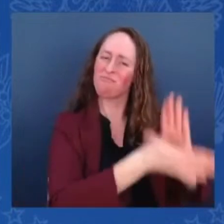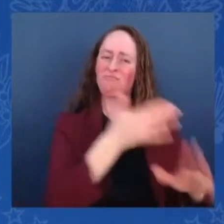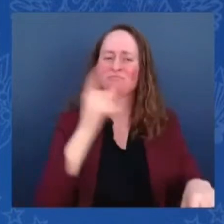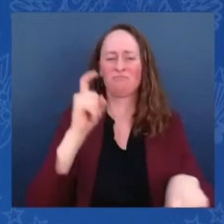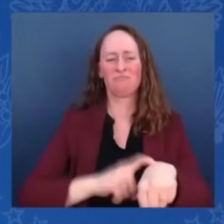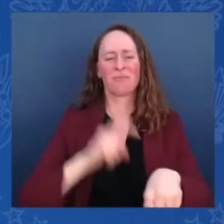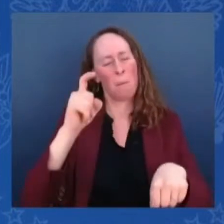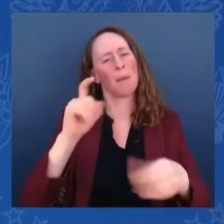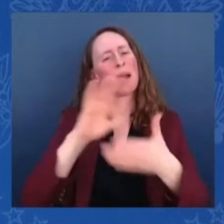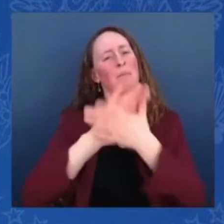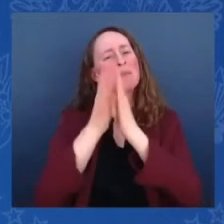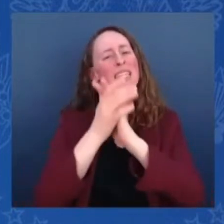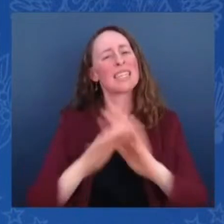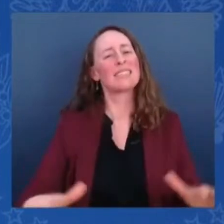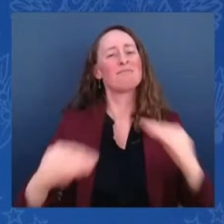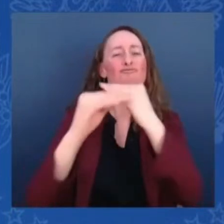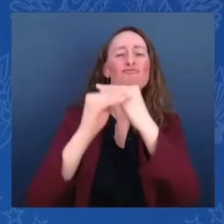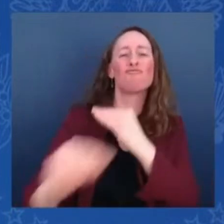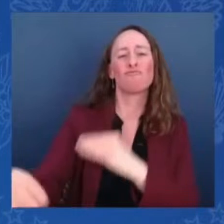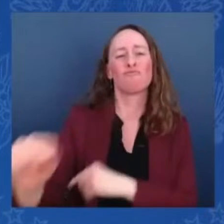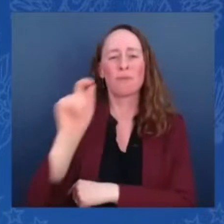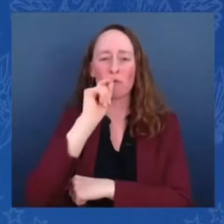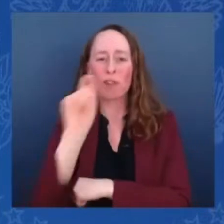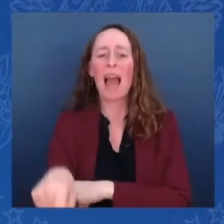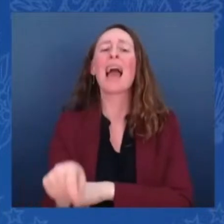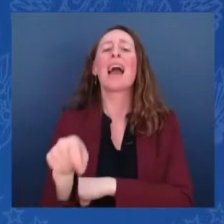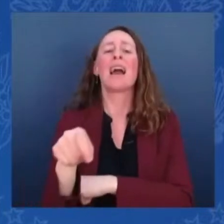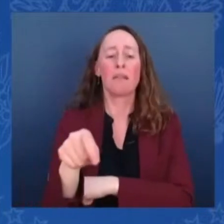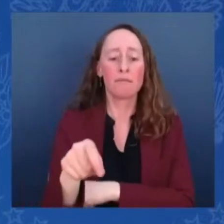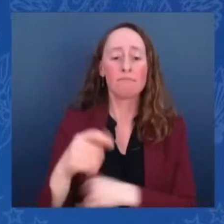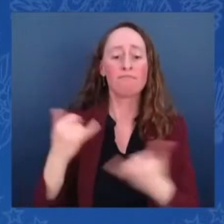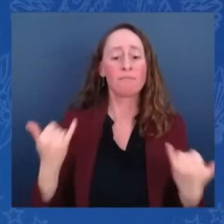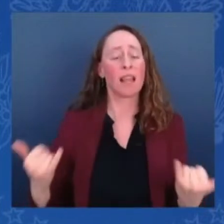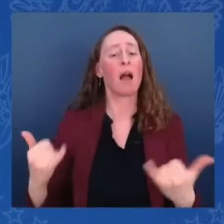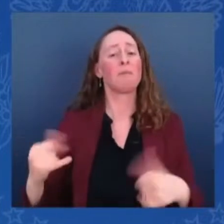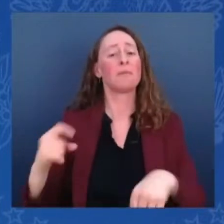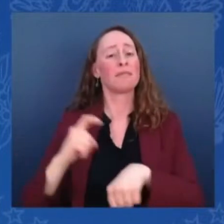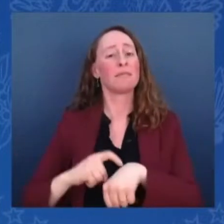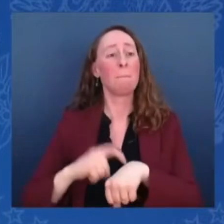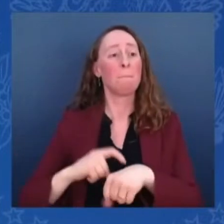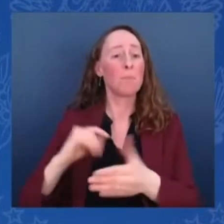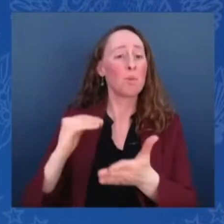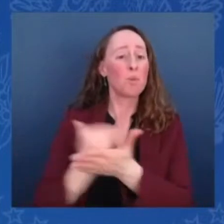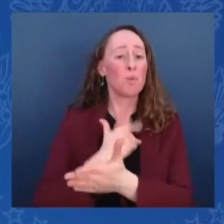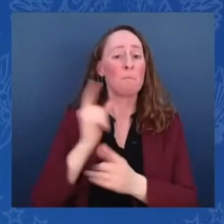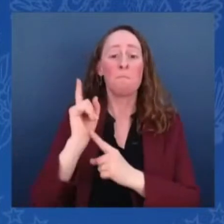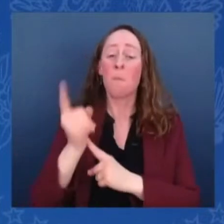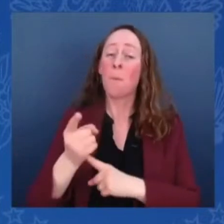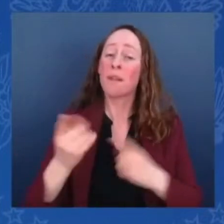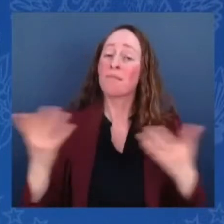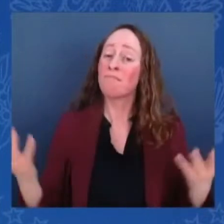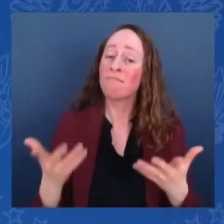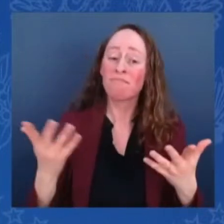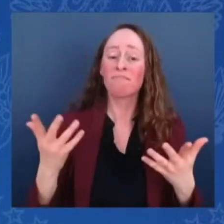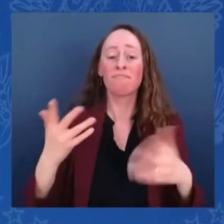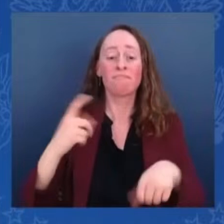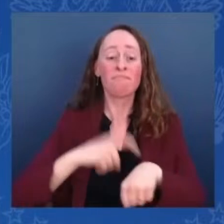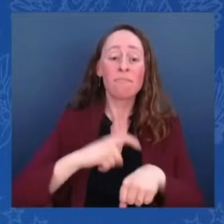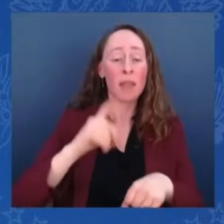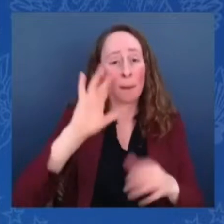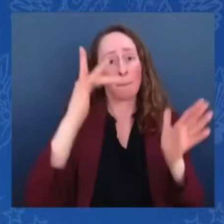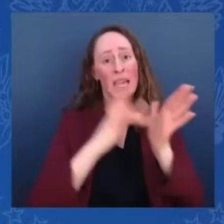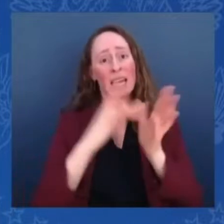capitalize on a new moment for a more stable, integrated Middle East. To do